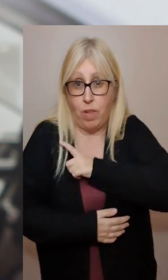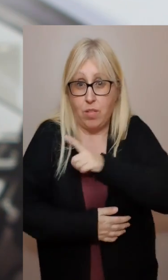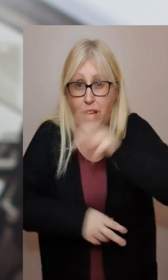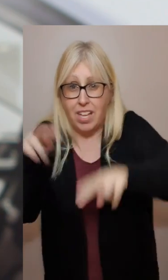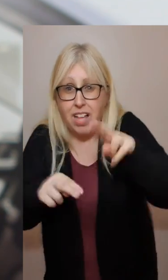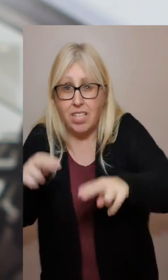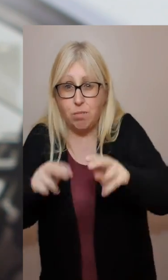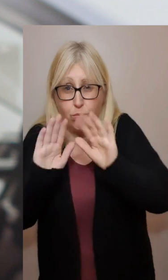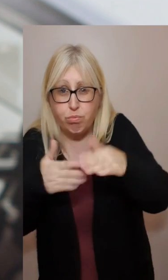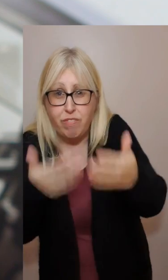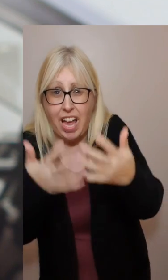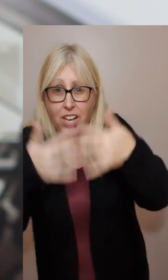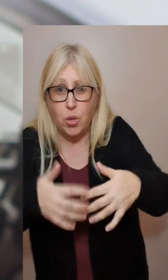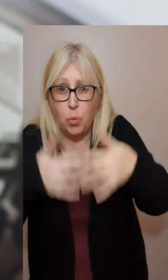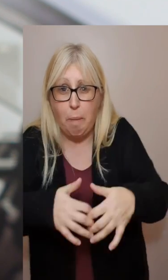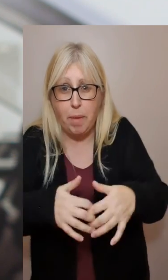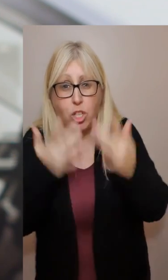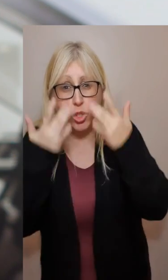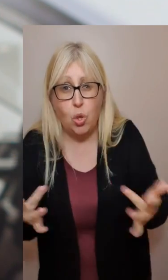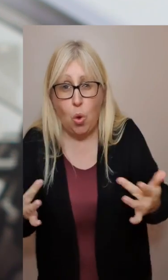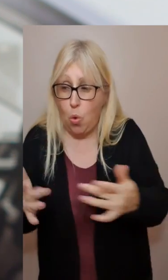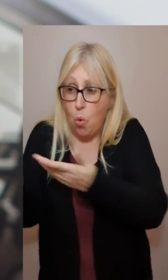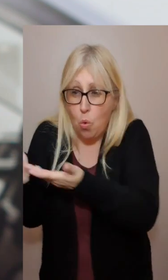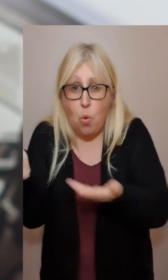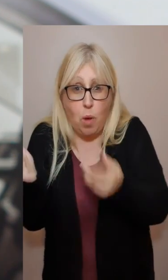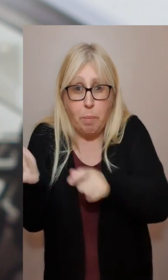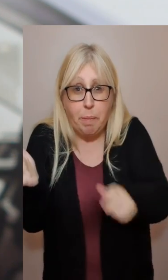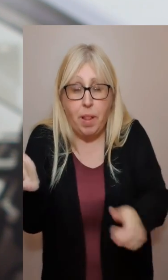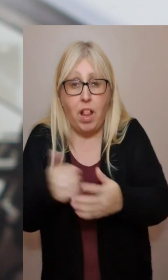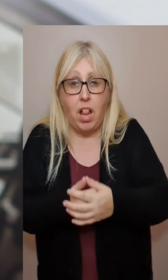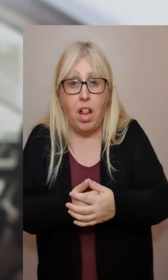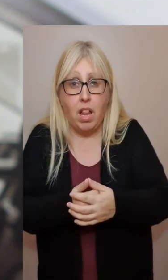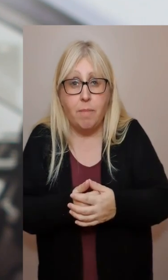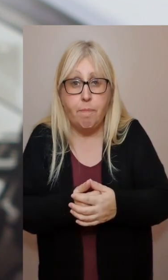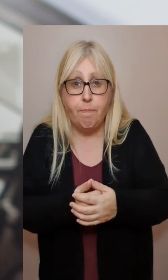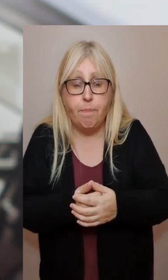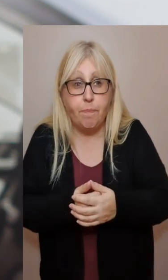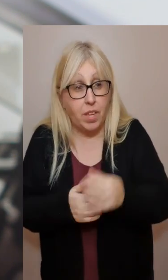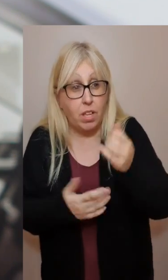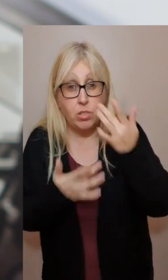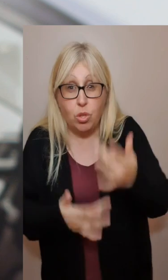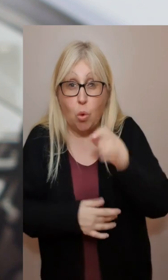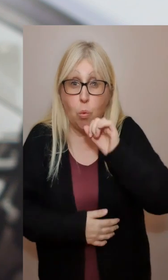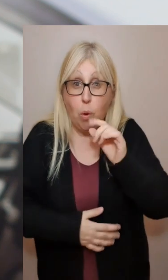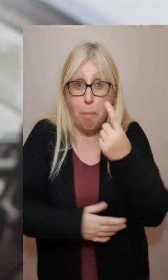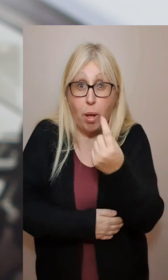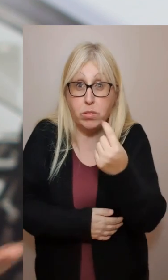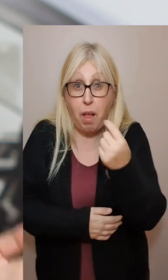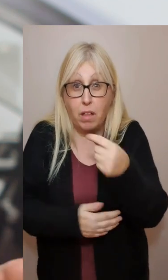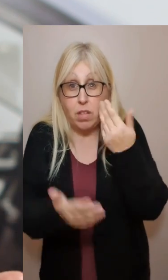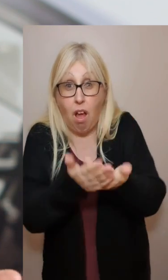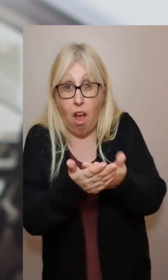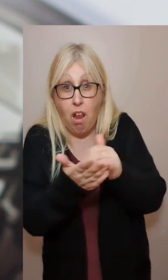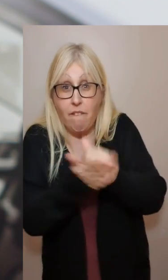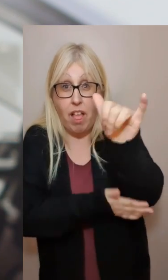provided the equipment, showed him how to use the equipment and showed his carers how to use the equipment. And it was possible for him to get on a flight